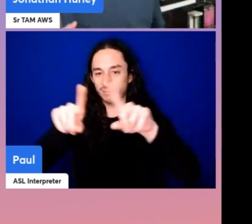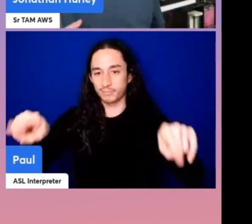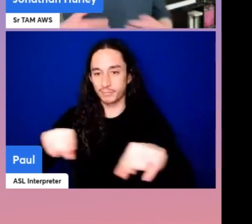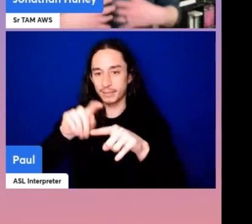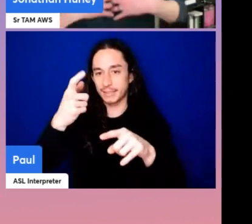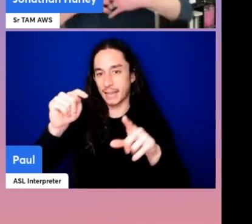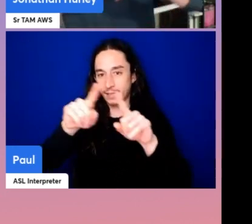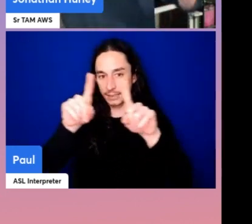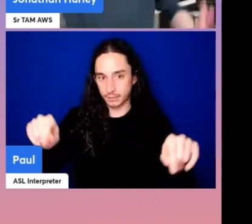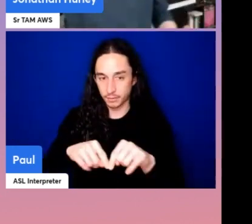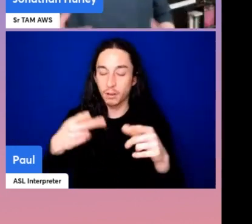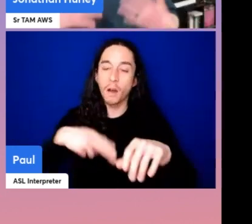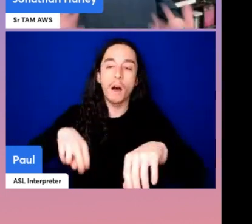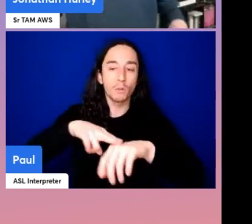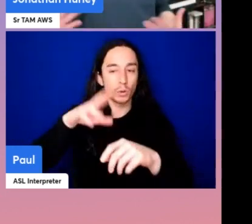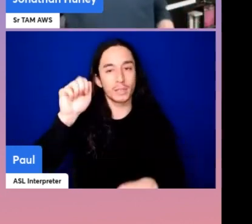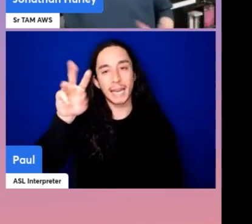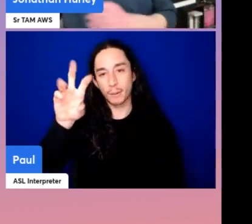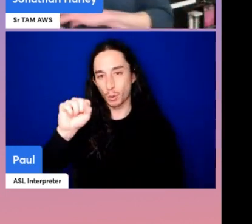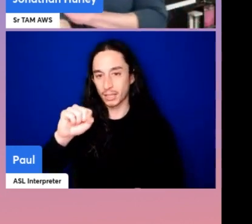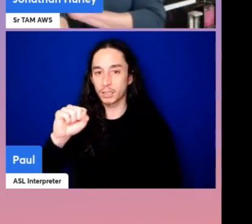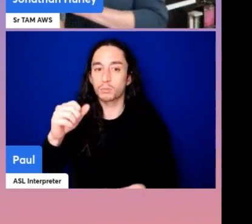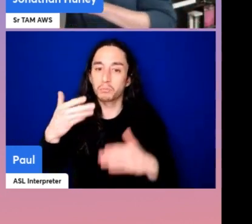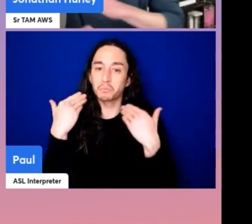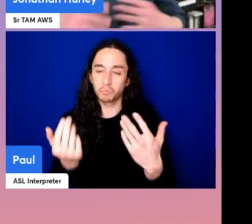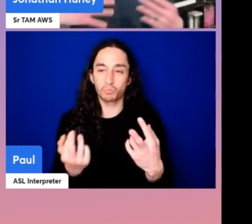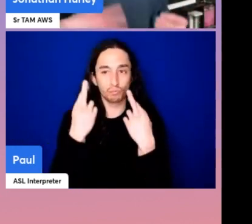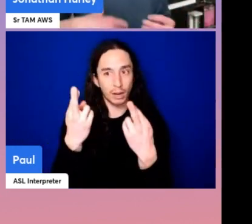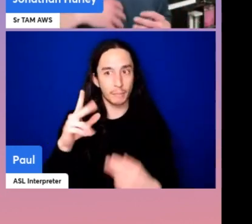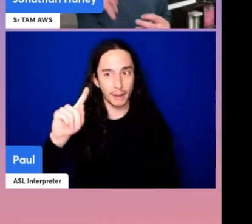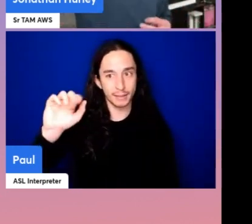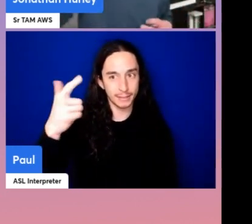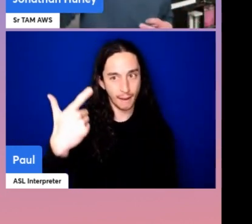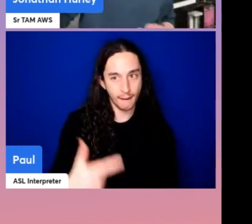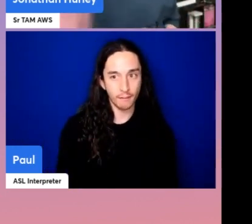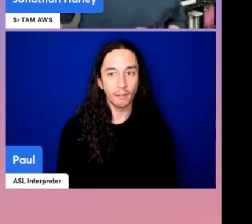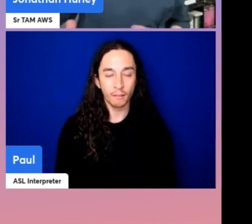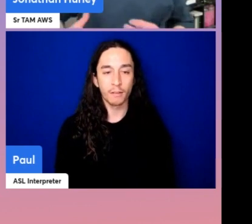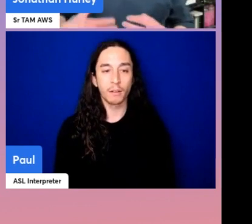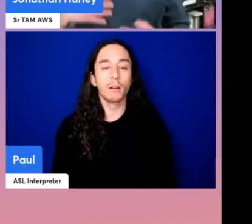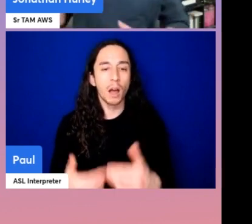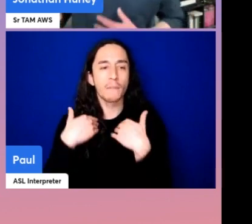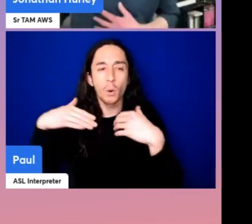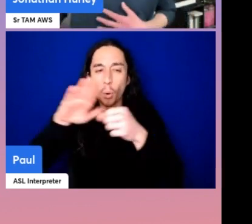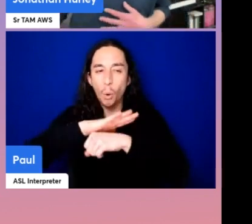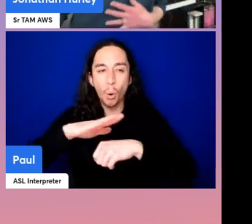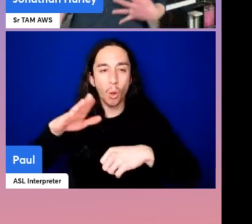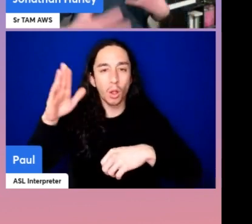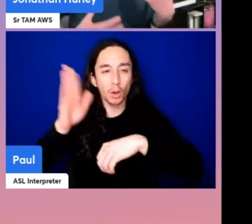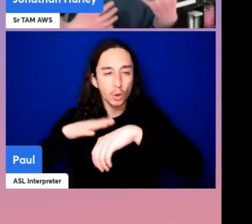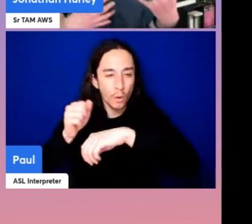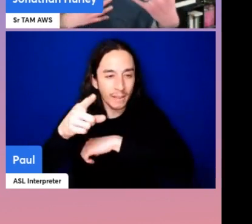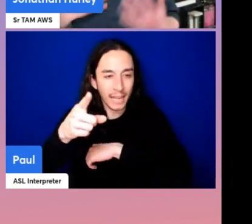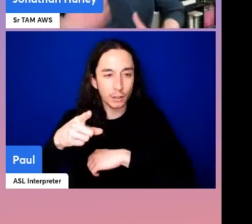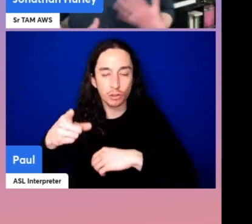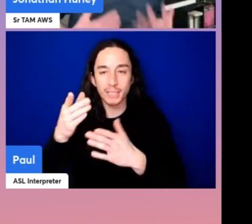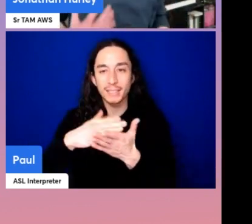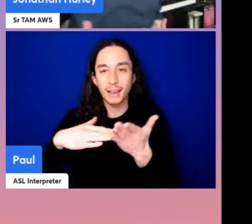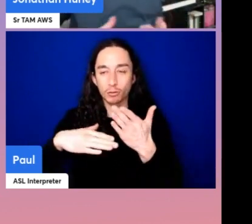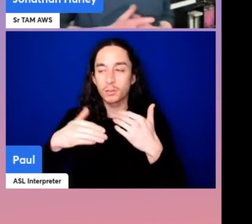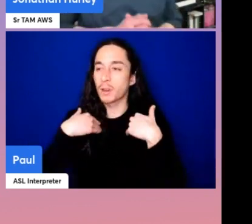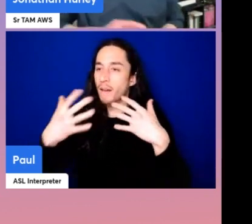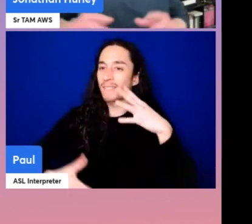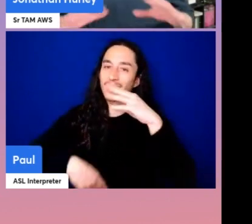it's AWS, so tagging is recommended. There's a whole notification section. There's a whole additional